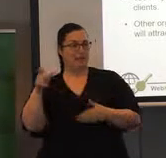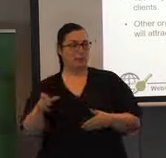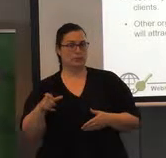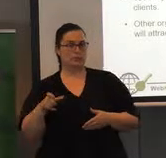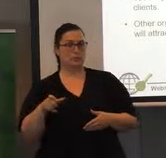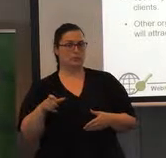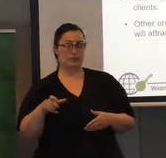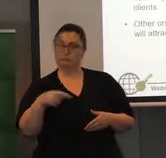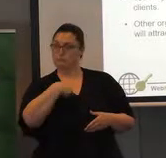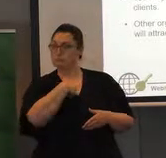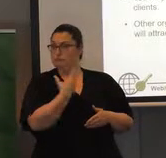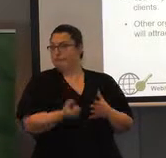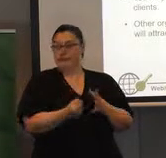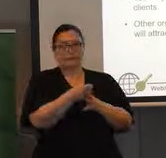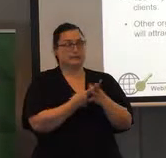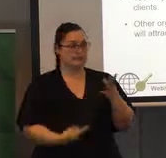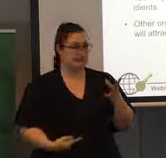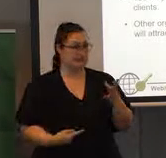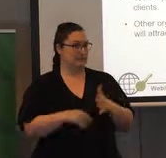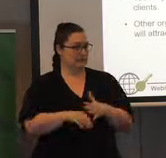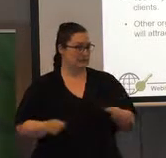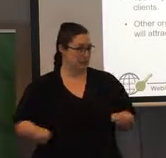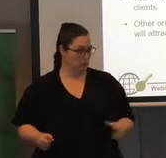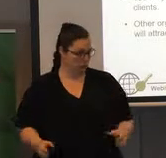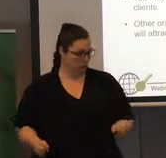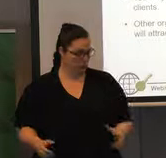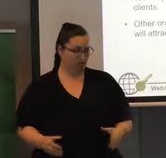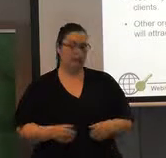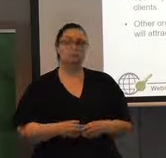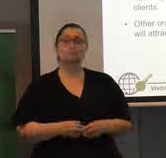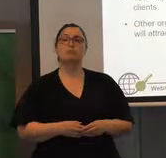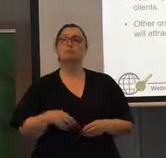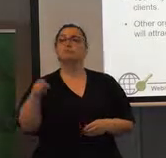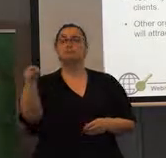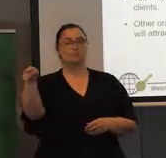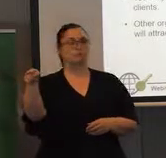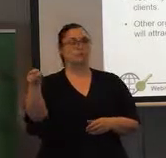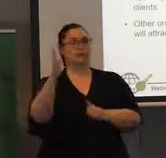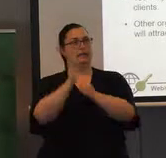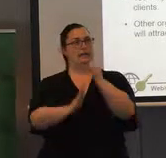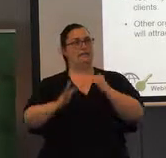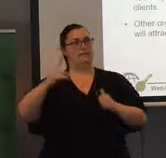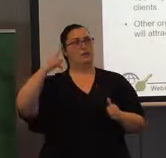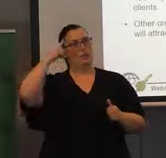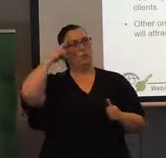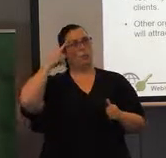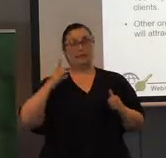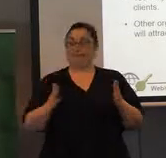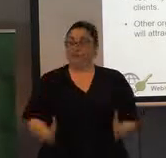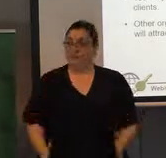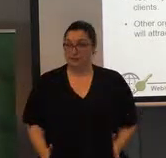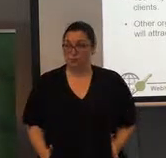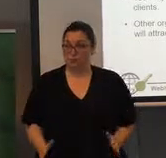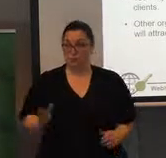help said, well, actually, I'm a person with a disability. I'm in a wheelchair. But he hadn't thought that he had